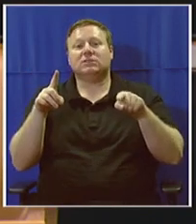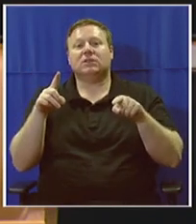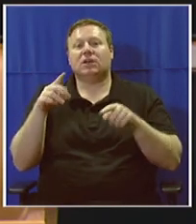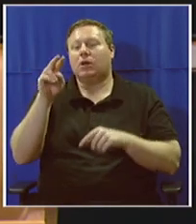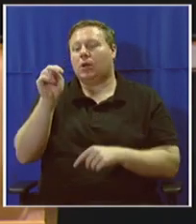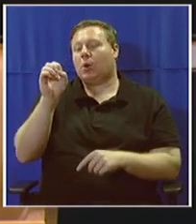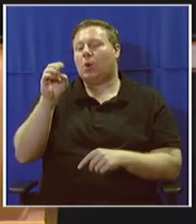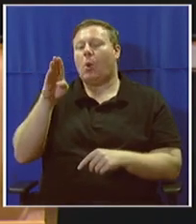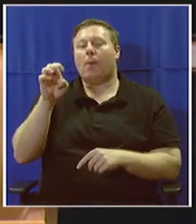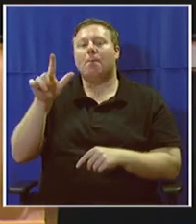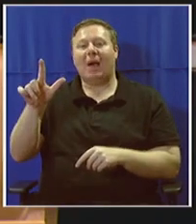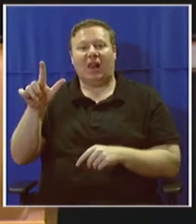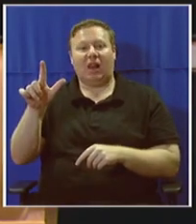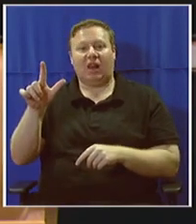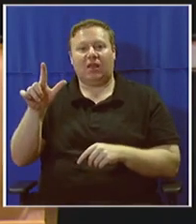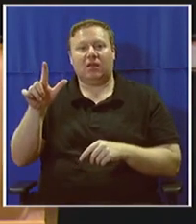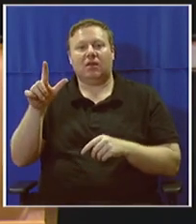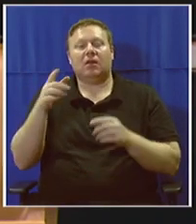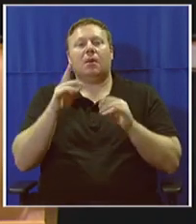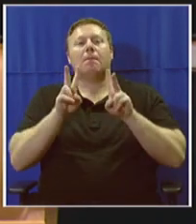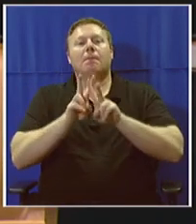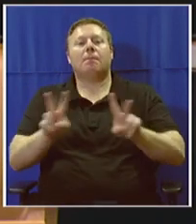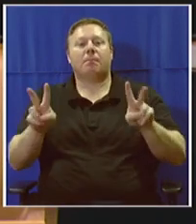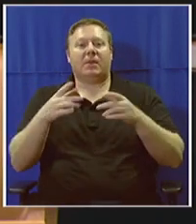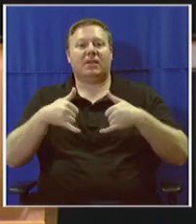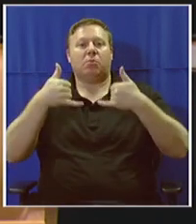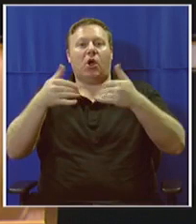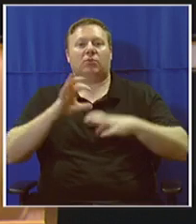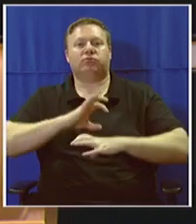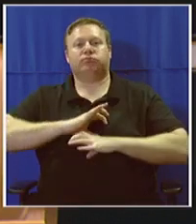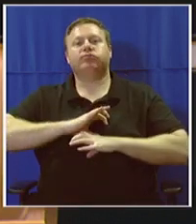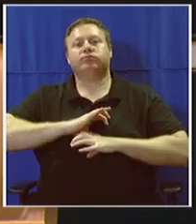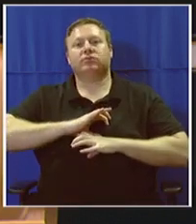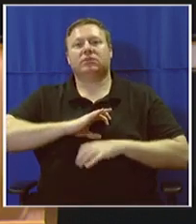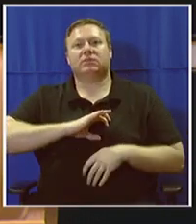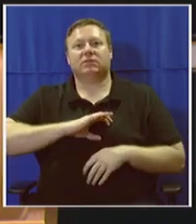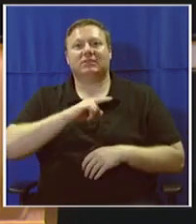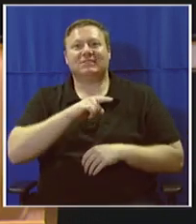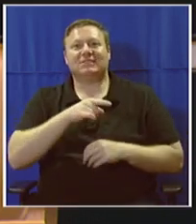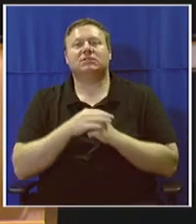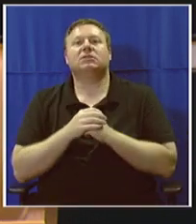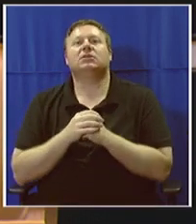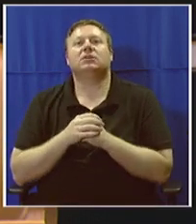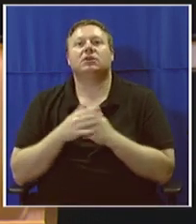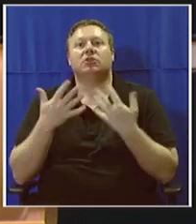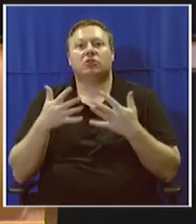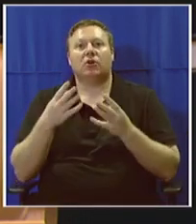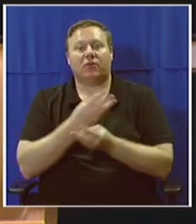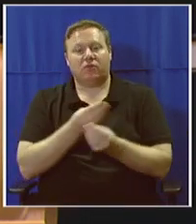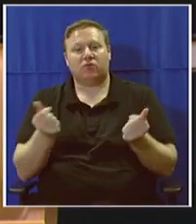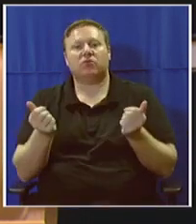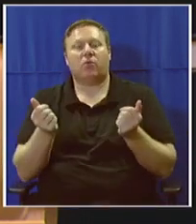achieve peace and international cooperation, and in particular for his decisive initiative to resolve the